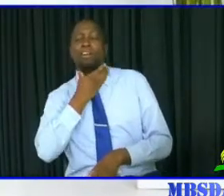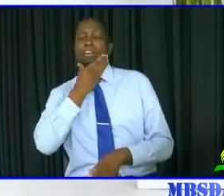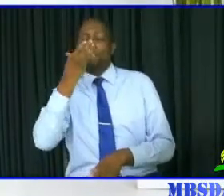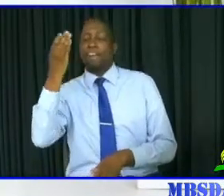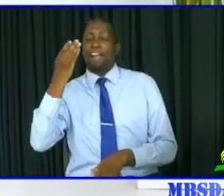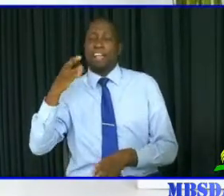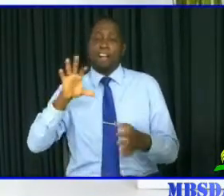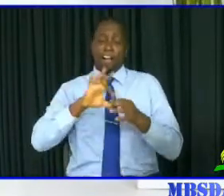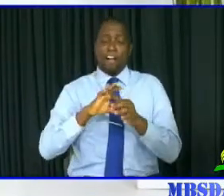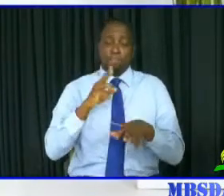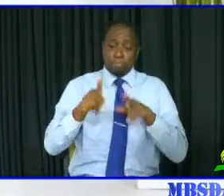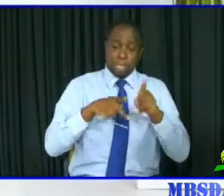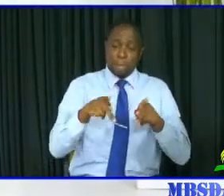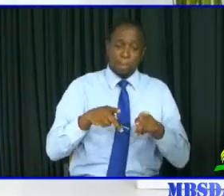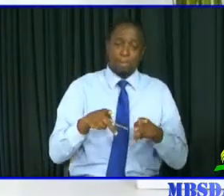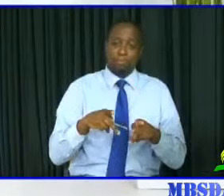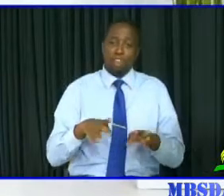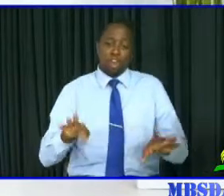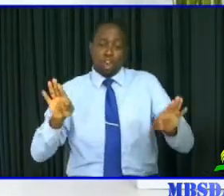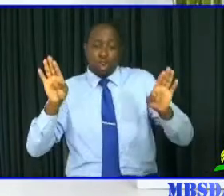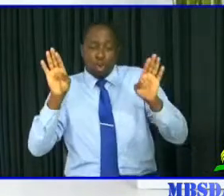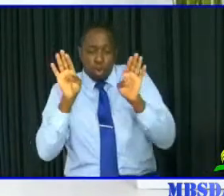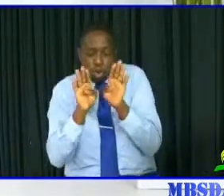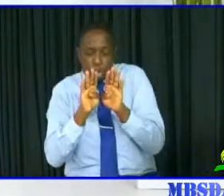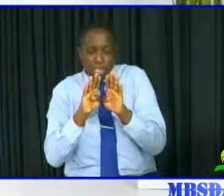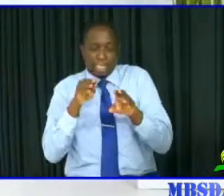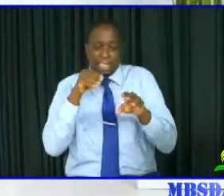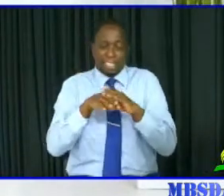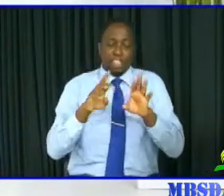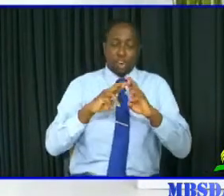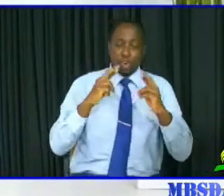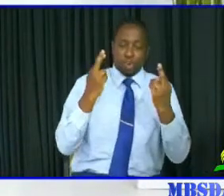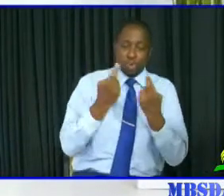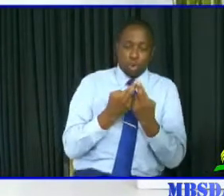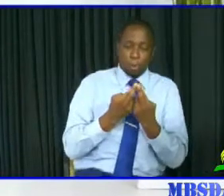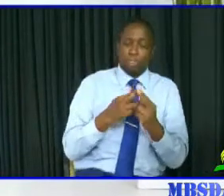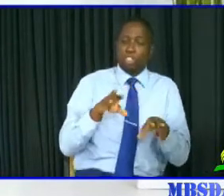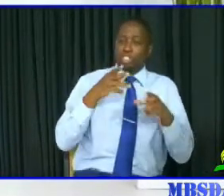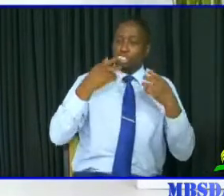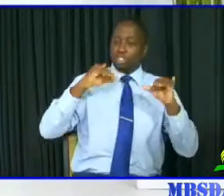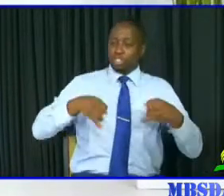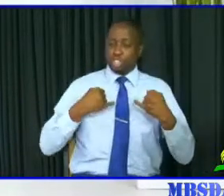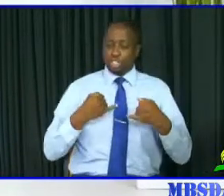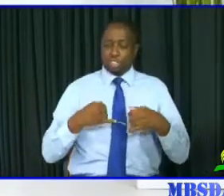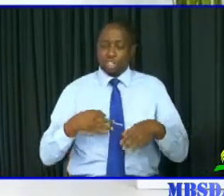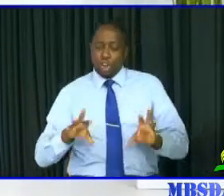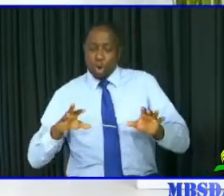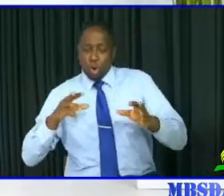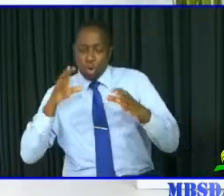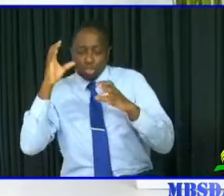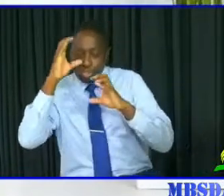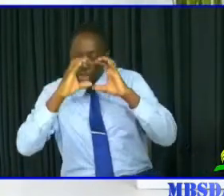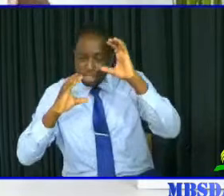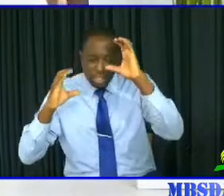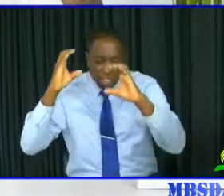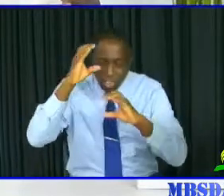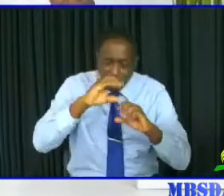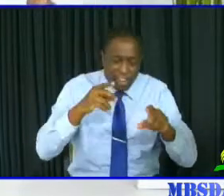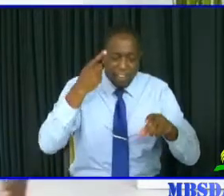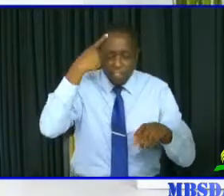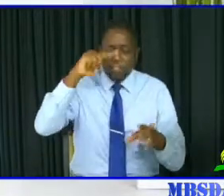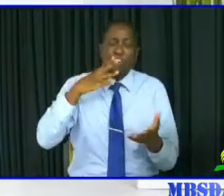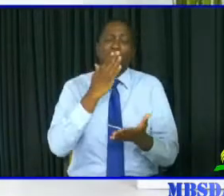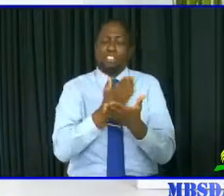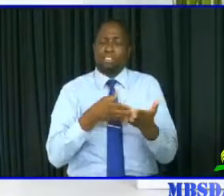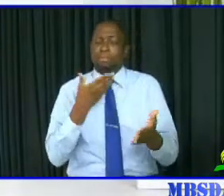who are locked up in their bedroom, just looking through the device, and they are searching for something more. Open up